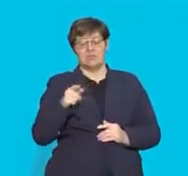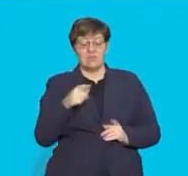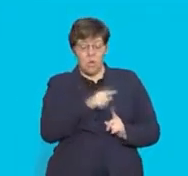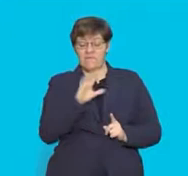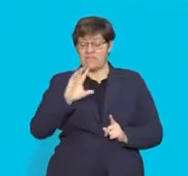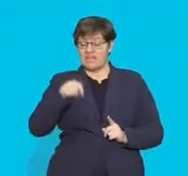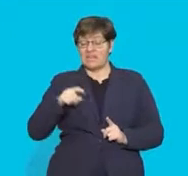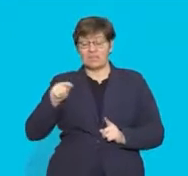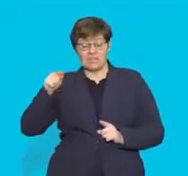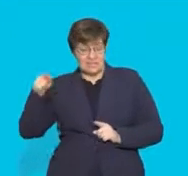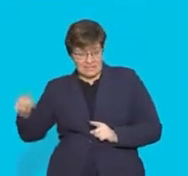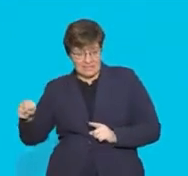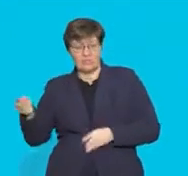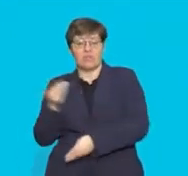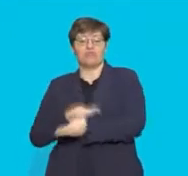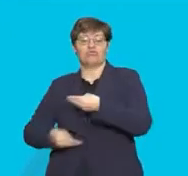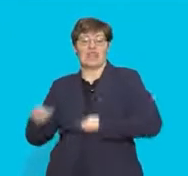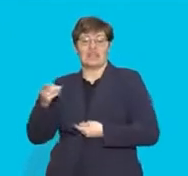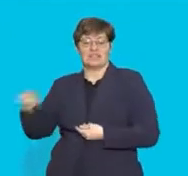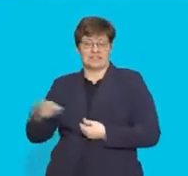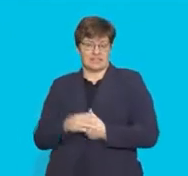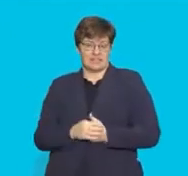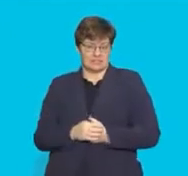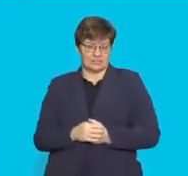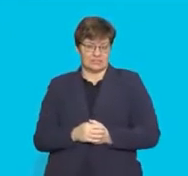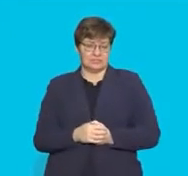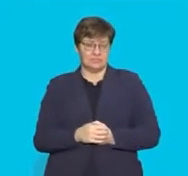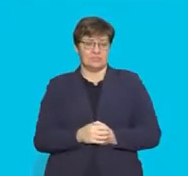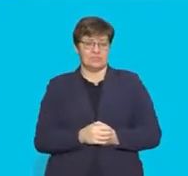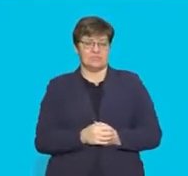Rand. So what was that? That was the trade-in.